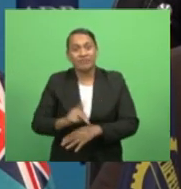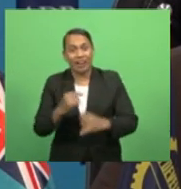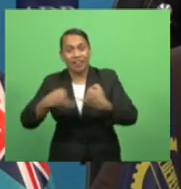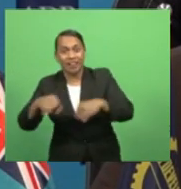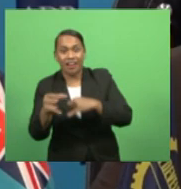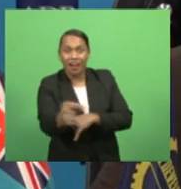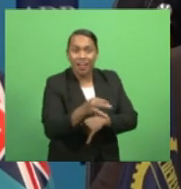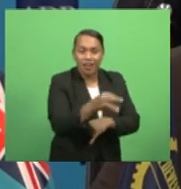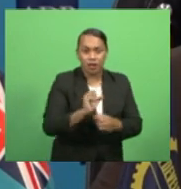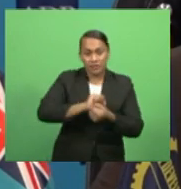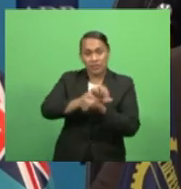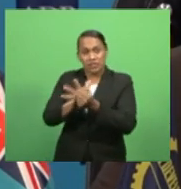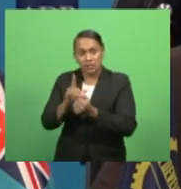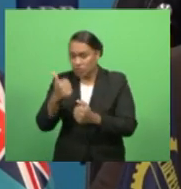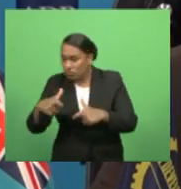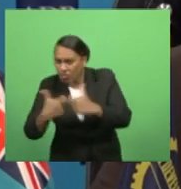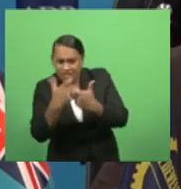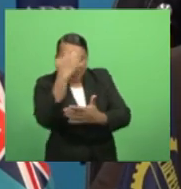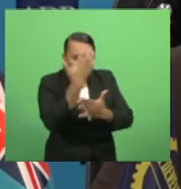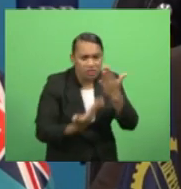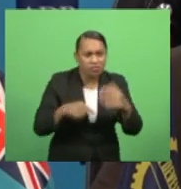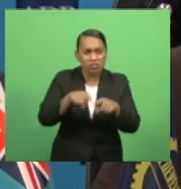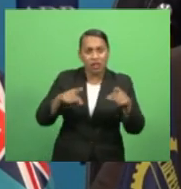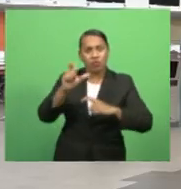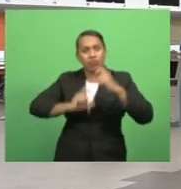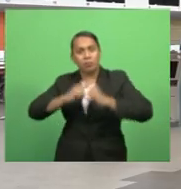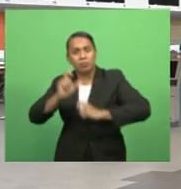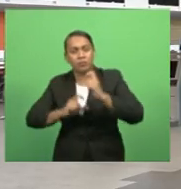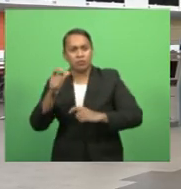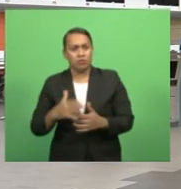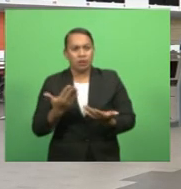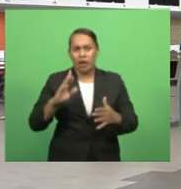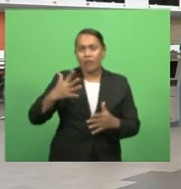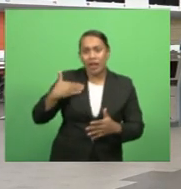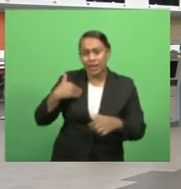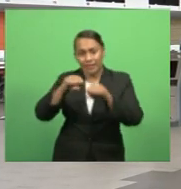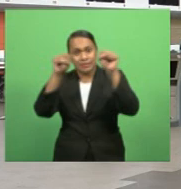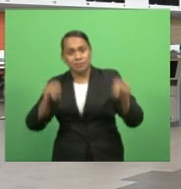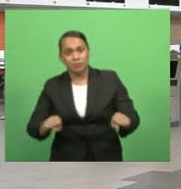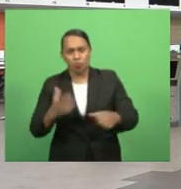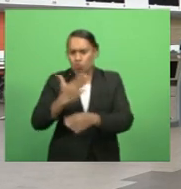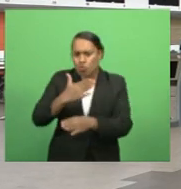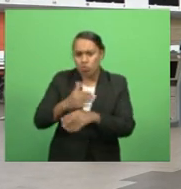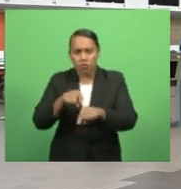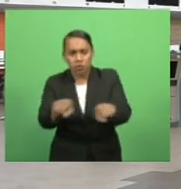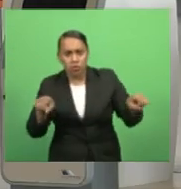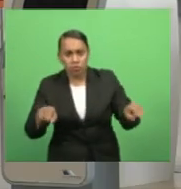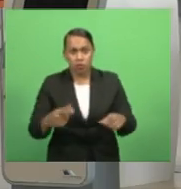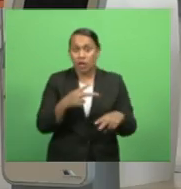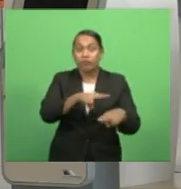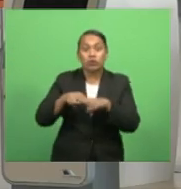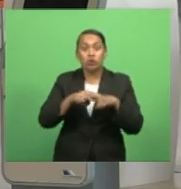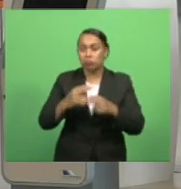different experiences, different capacities and capabilities of the health systems. Syed Kayum says Fiji has done fairly good in handling